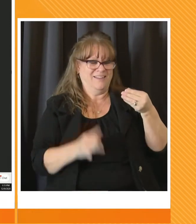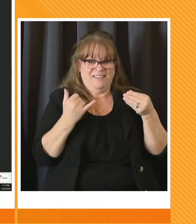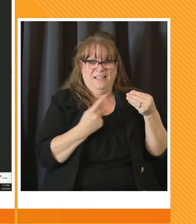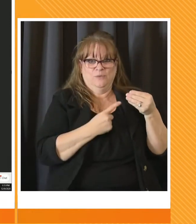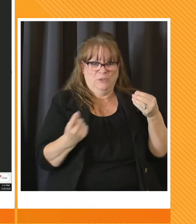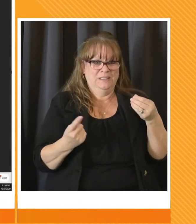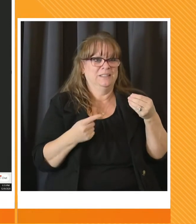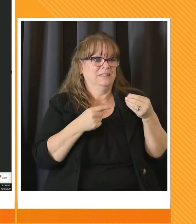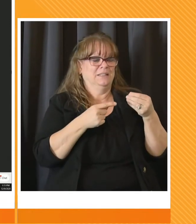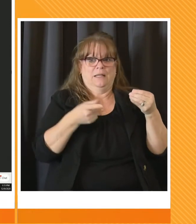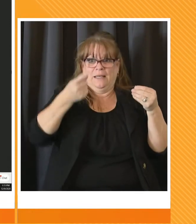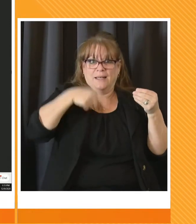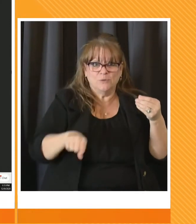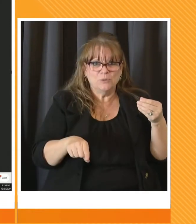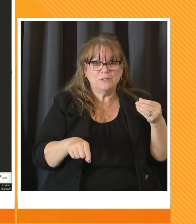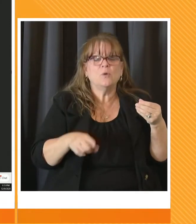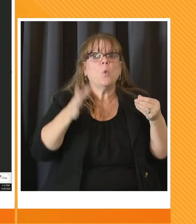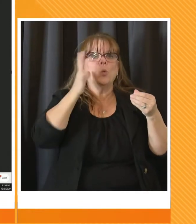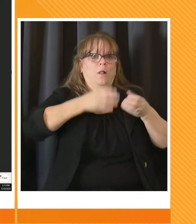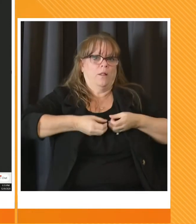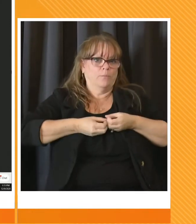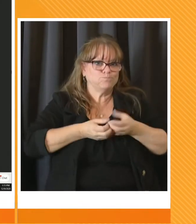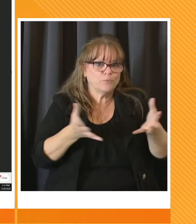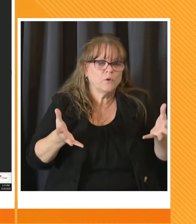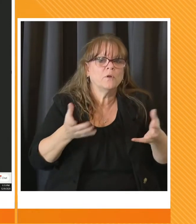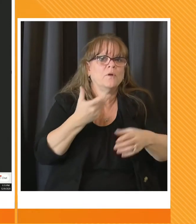I'll turn it back to Incident Commander Bookman. Thank you.